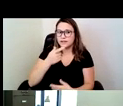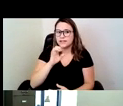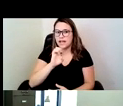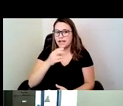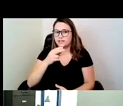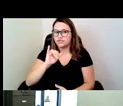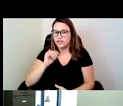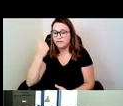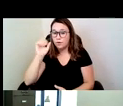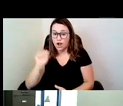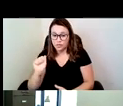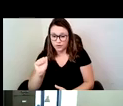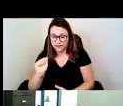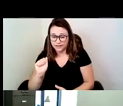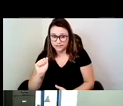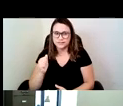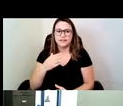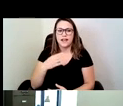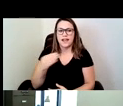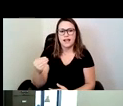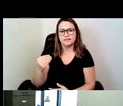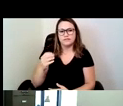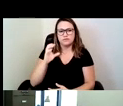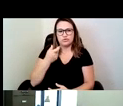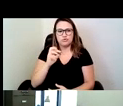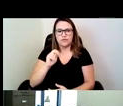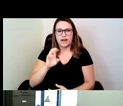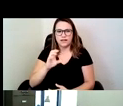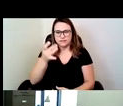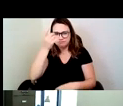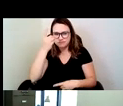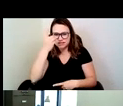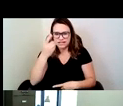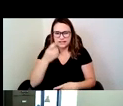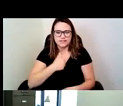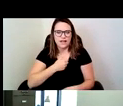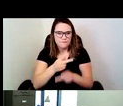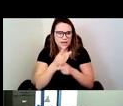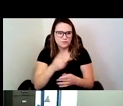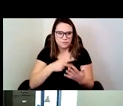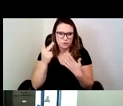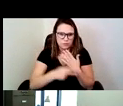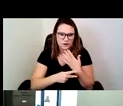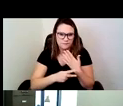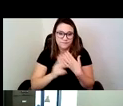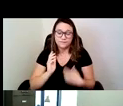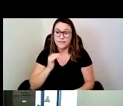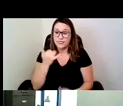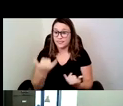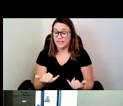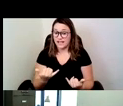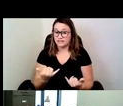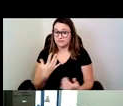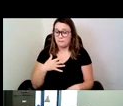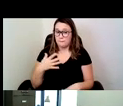diabetes self-management program. The Zoom platform has been very popular, and classes will still